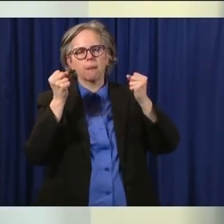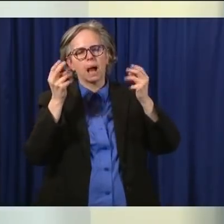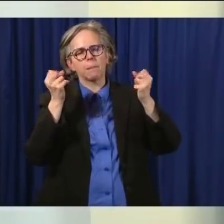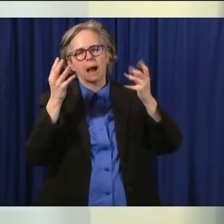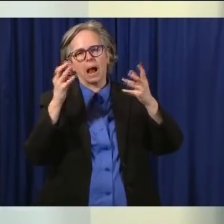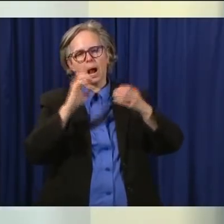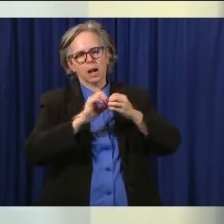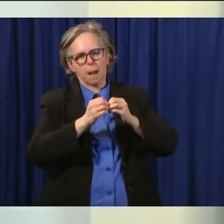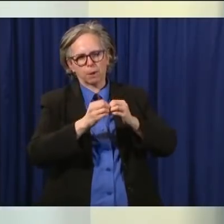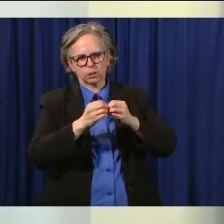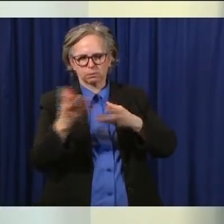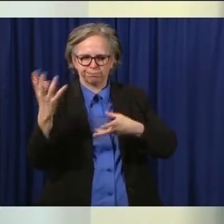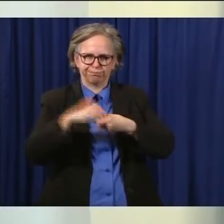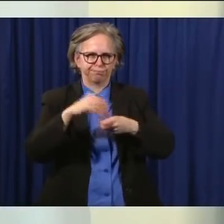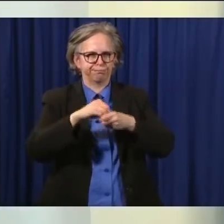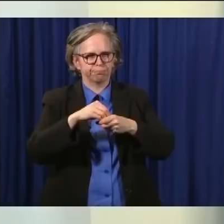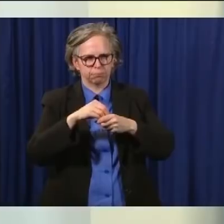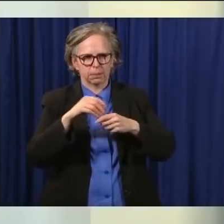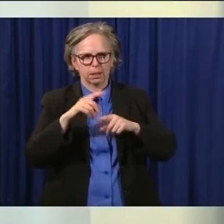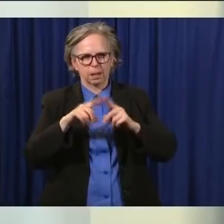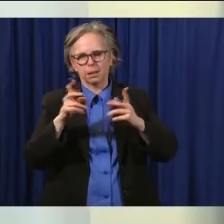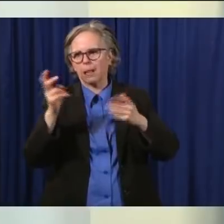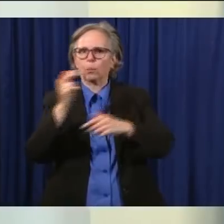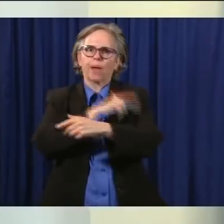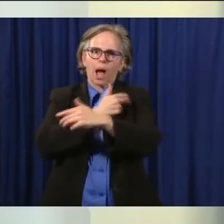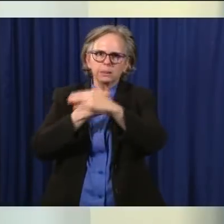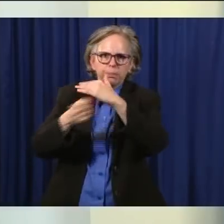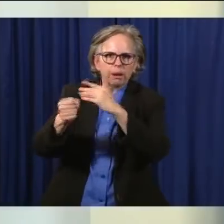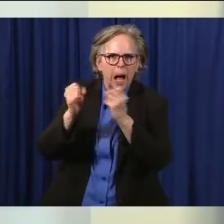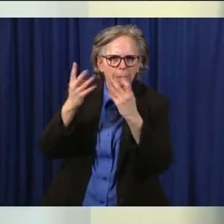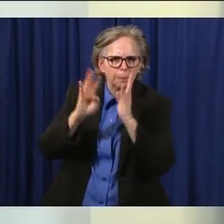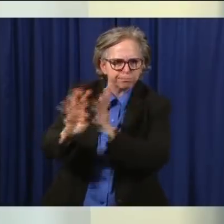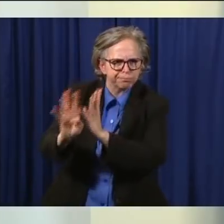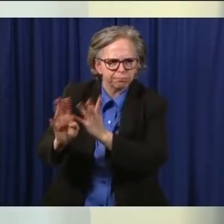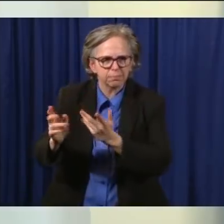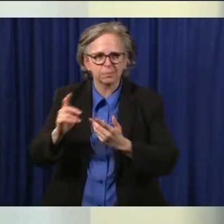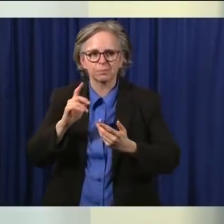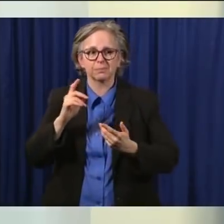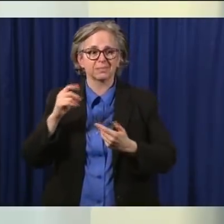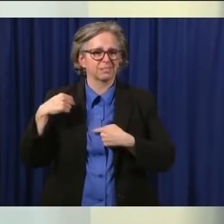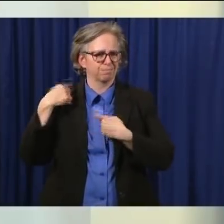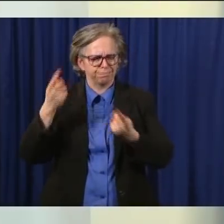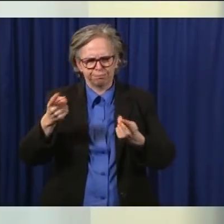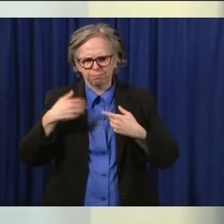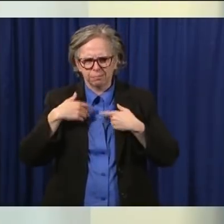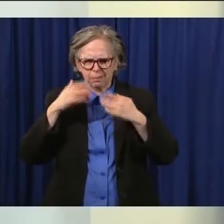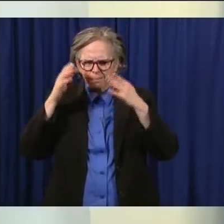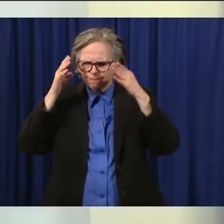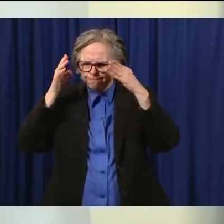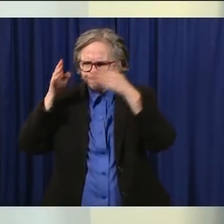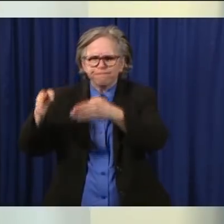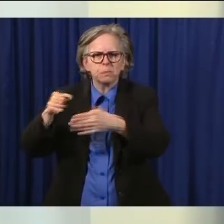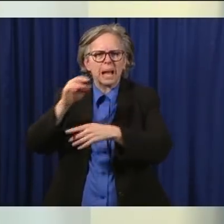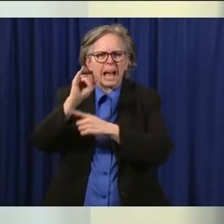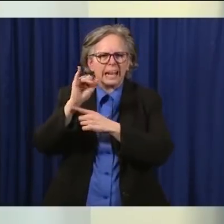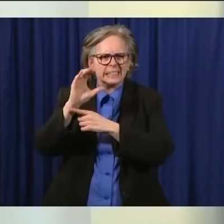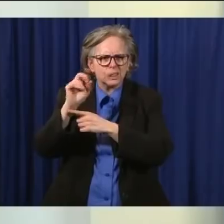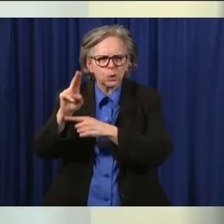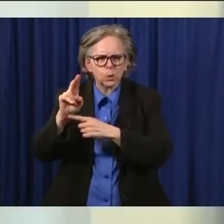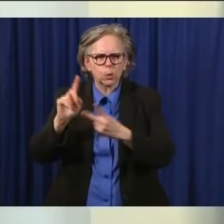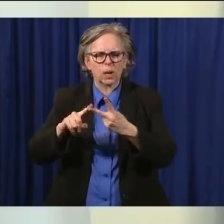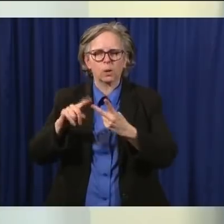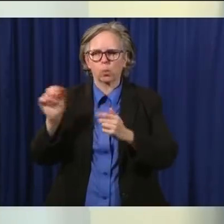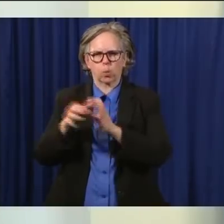at hospitalizations. Particularly, I've been focusing a lot on ICU and ventilators. I've been looking